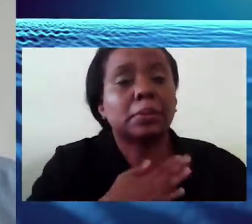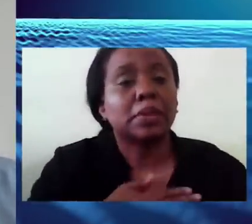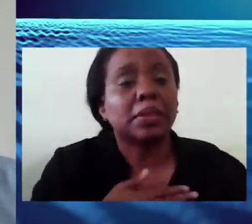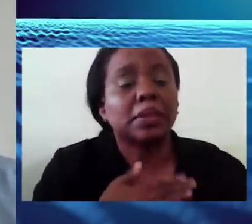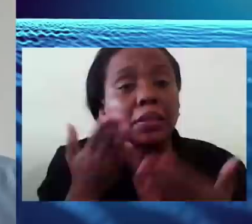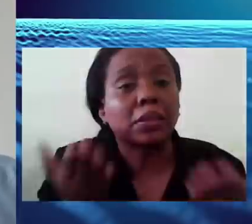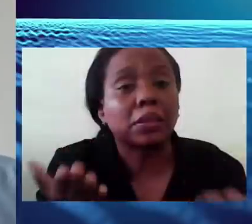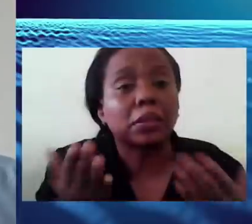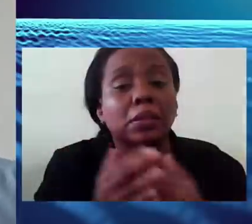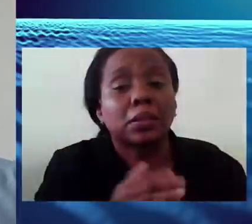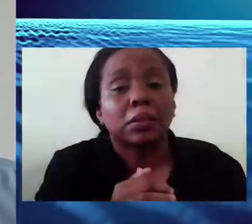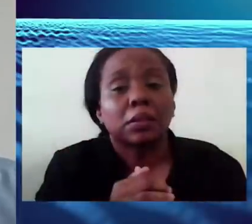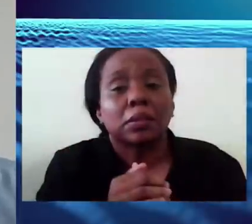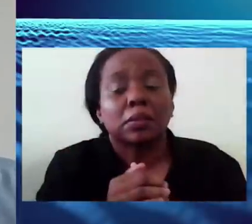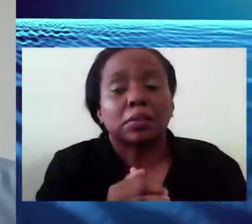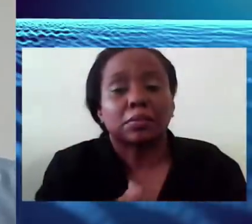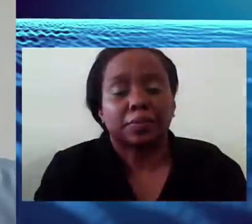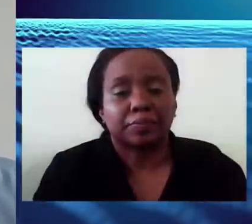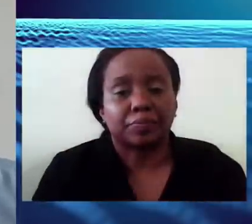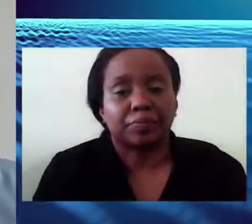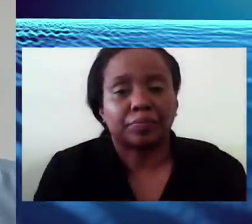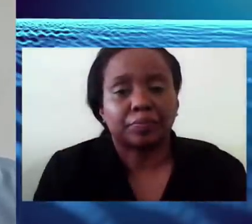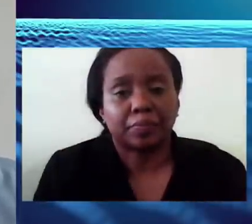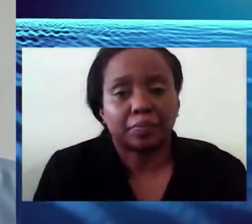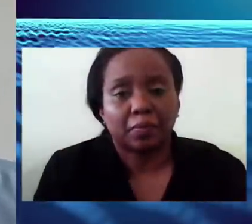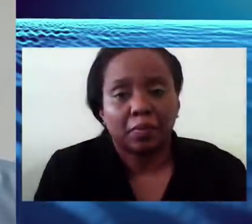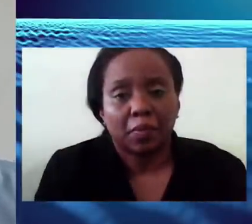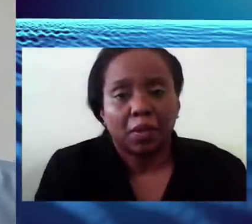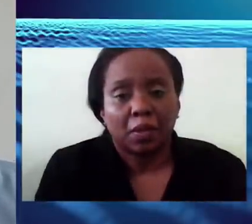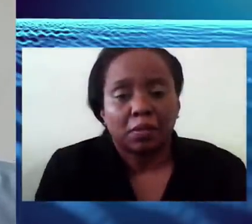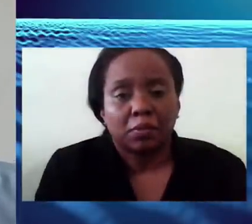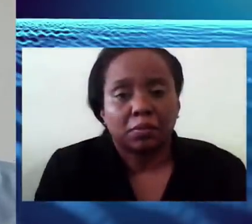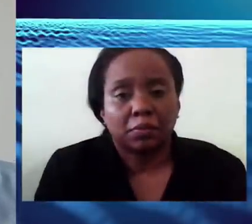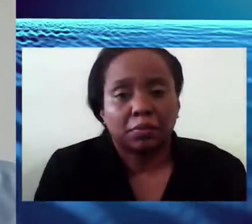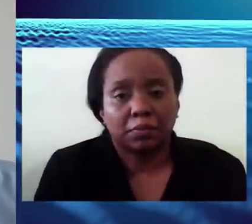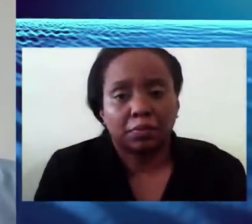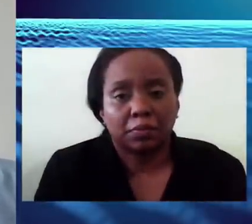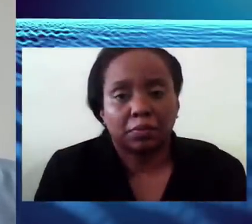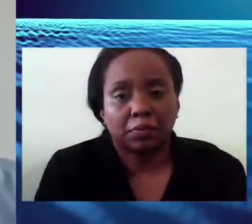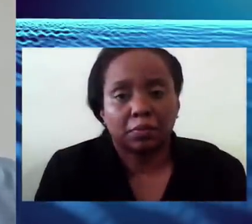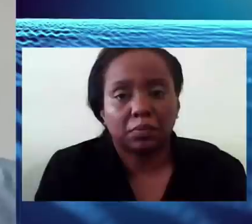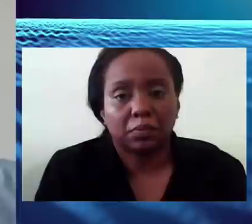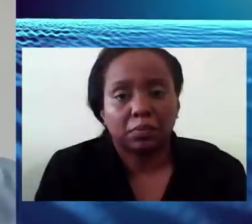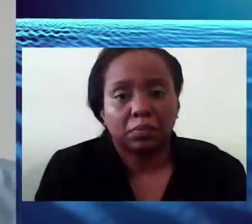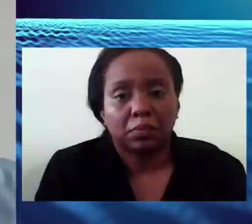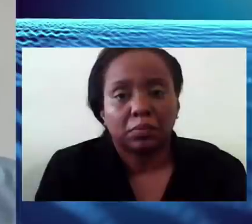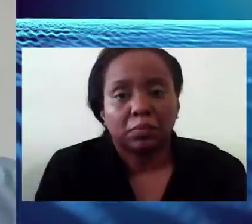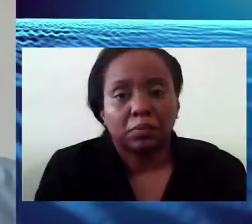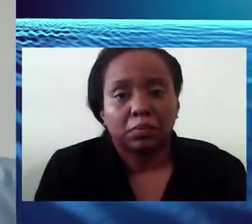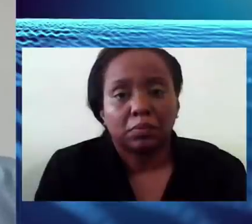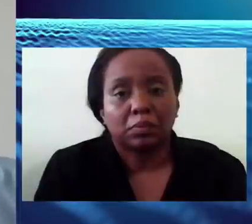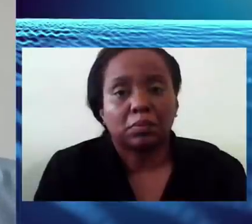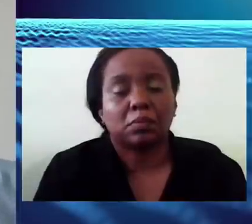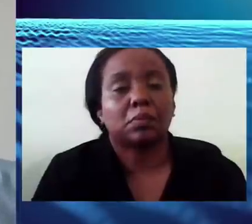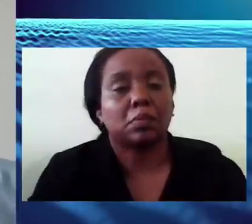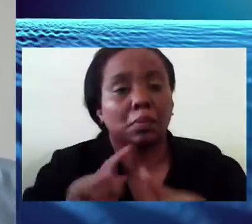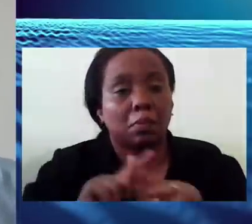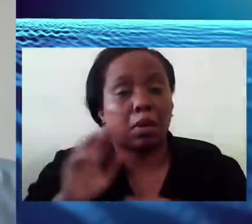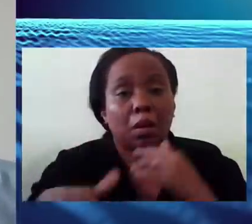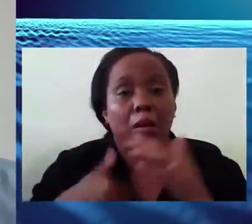but particularly to all persons associated with the church in the north, that